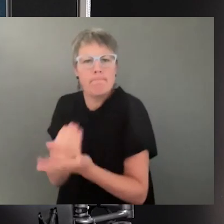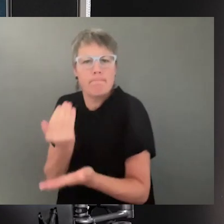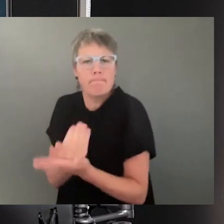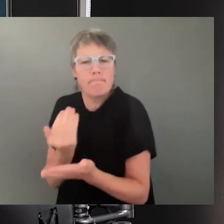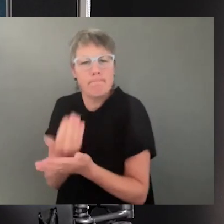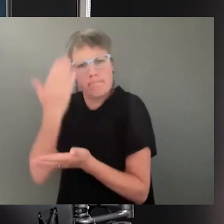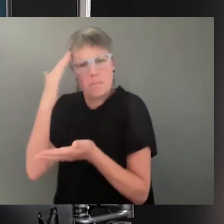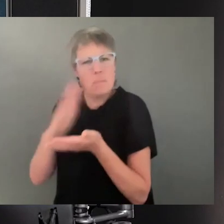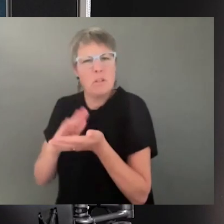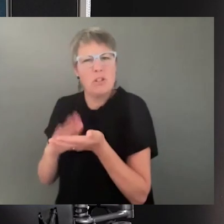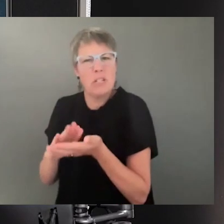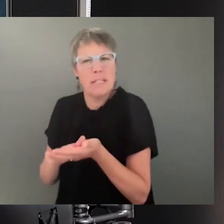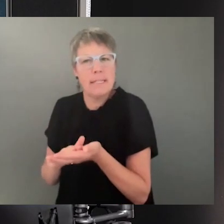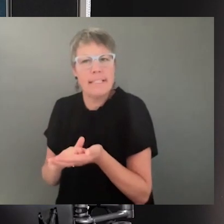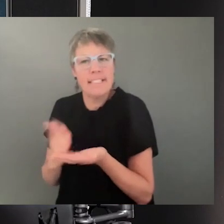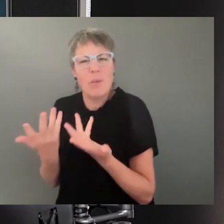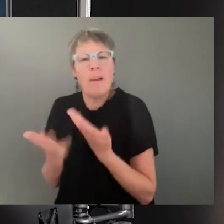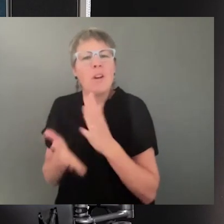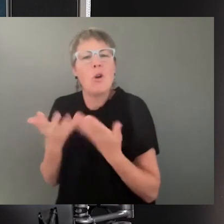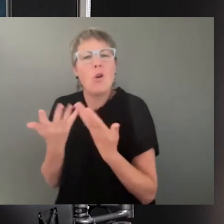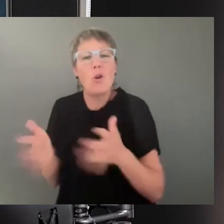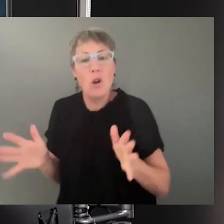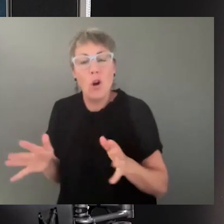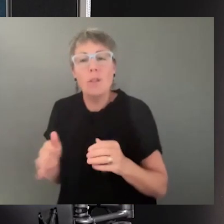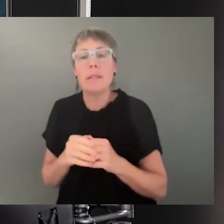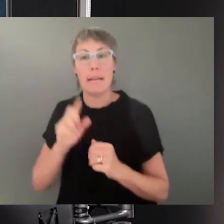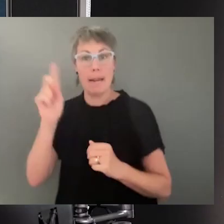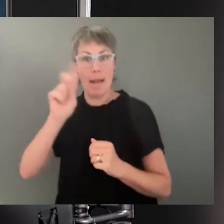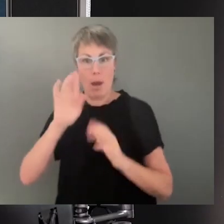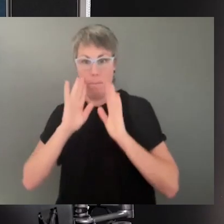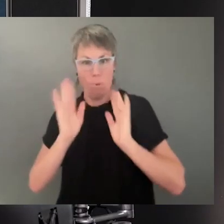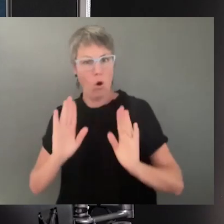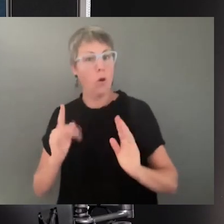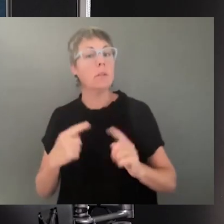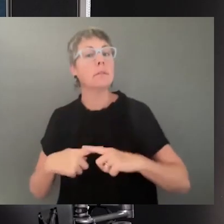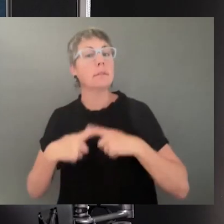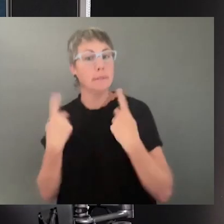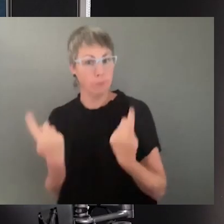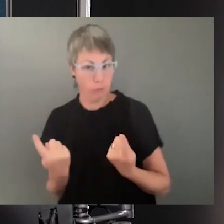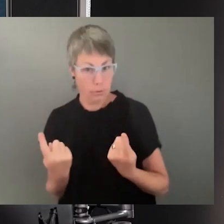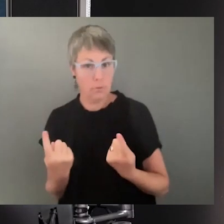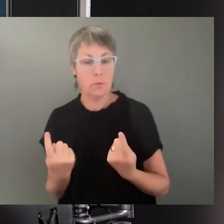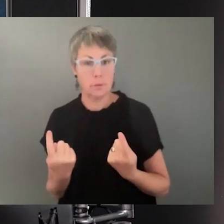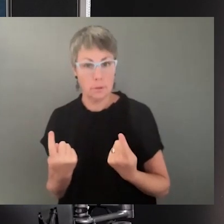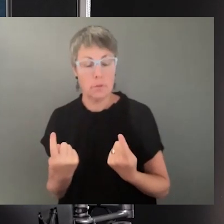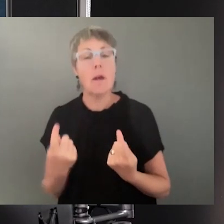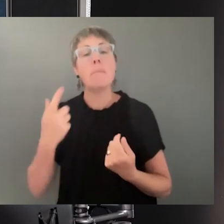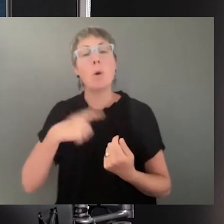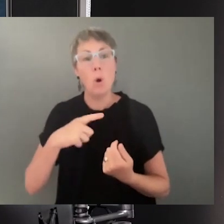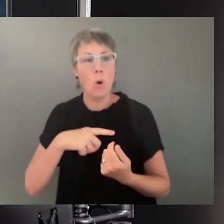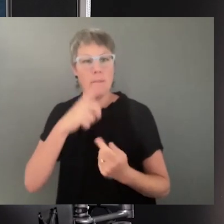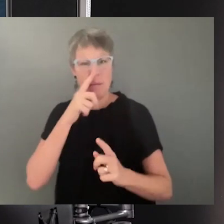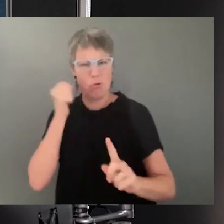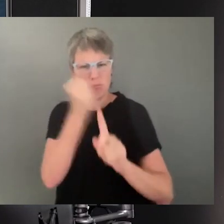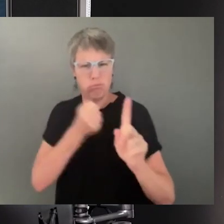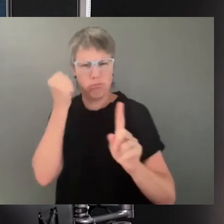love seeing the stories of how people have advocated for change over time. It's really challenging work to find it,